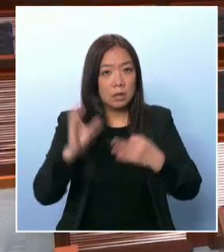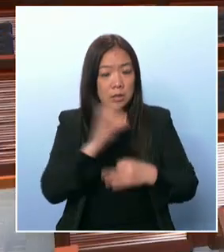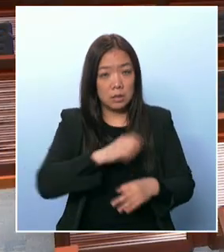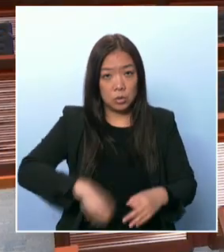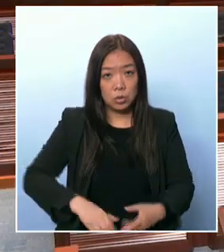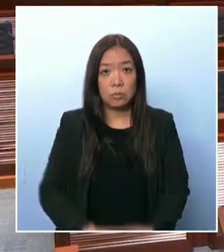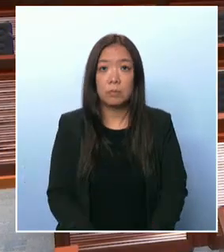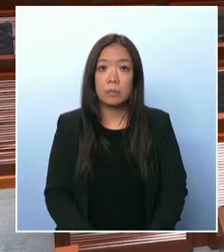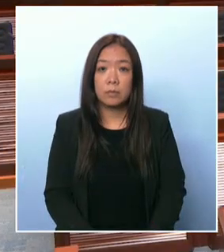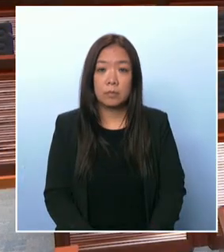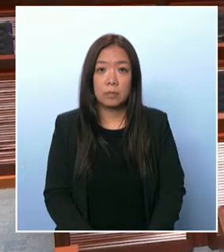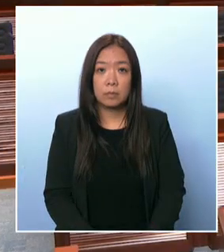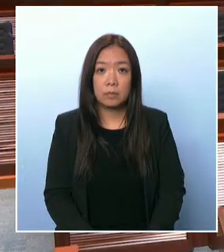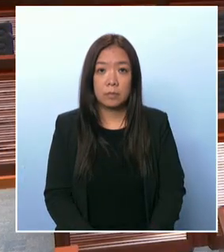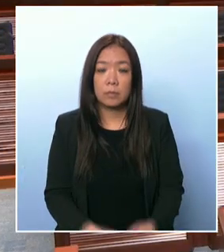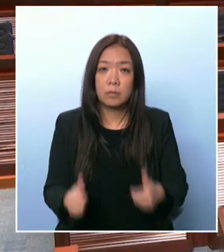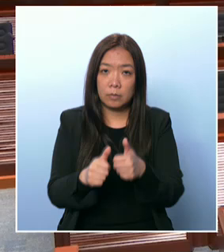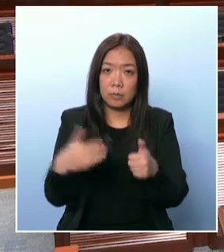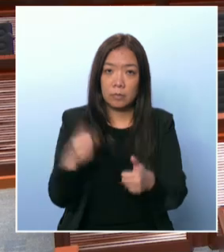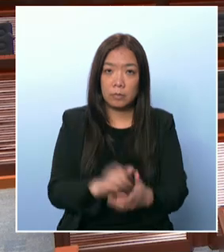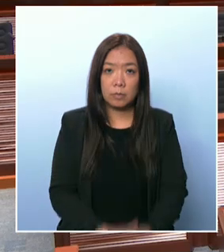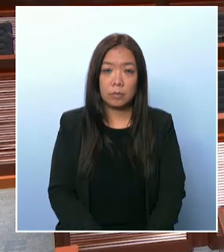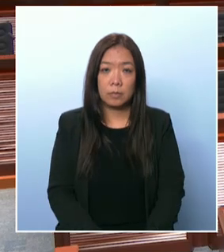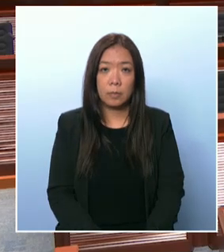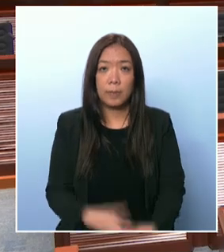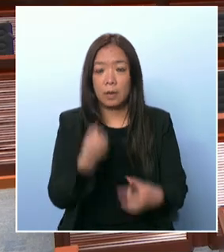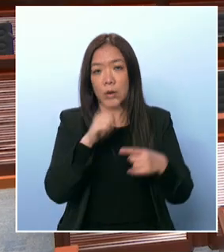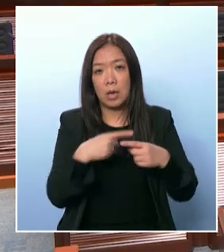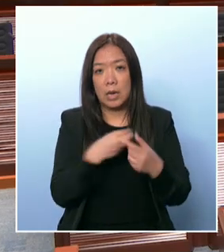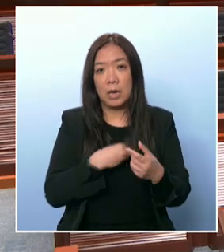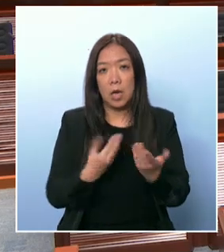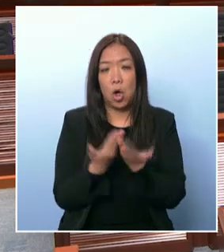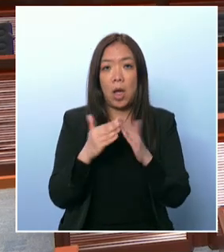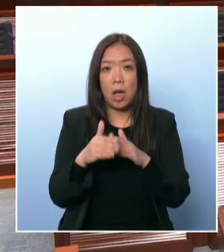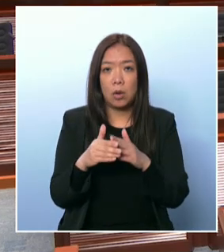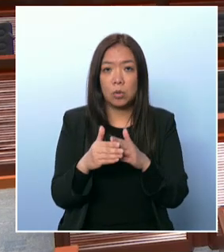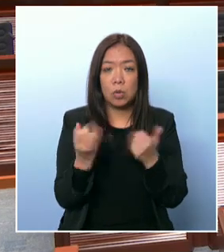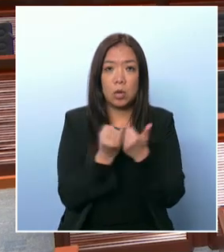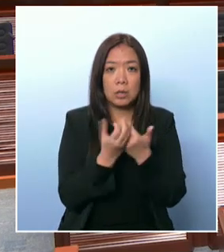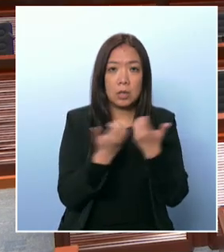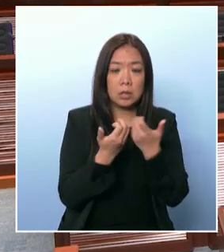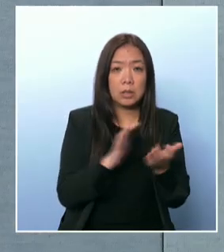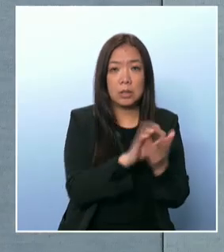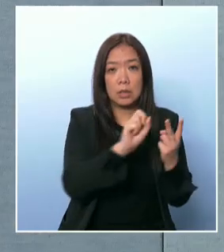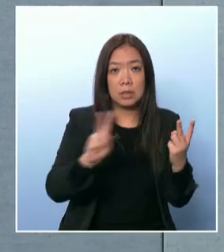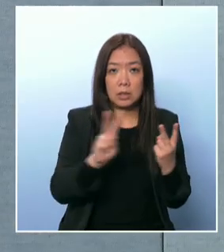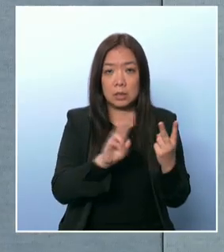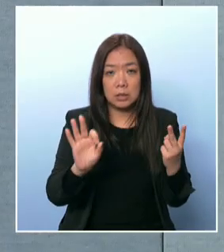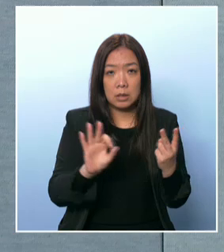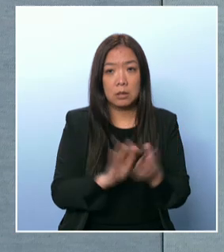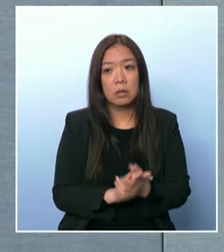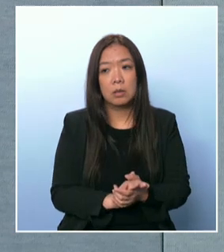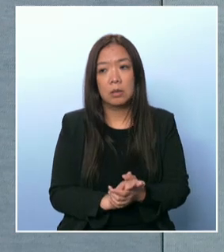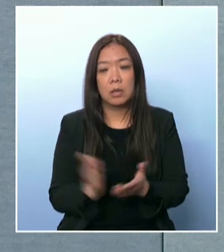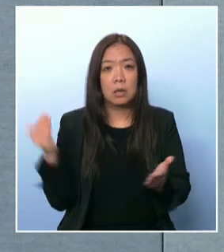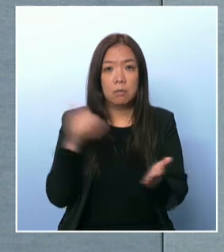the residents still strongly opposed to it. Ms. Jovi Chen. Thank you, Chairman. Now, the number of medical students in